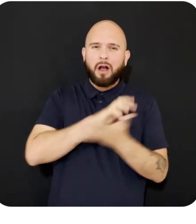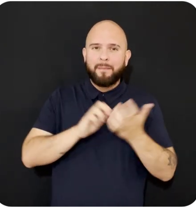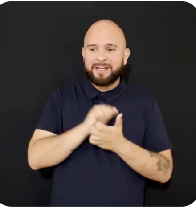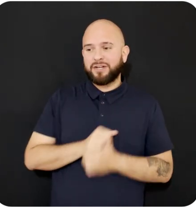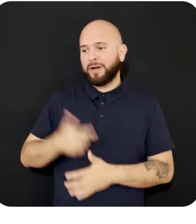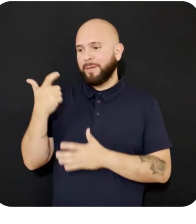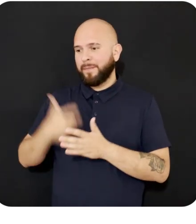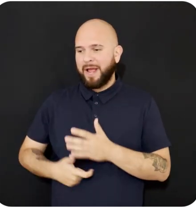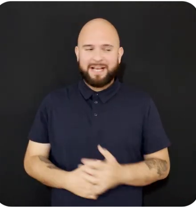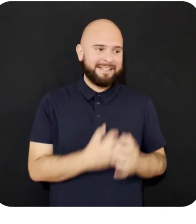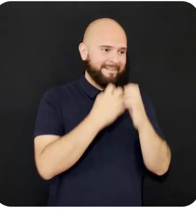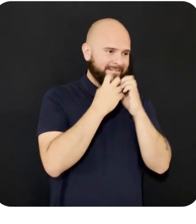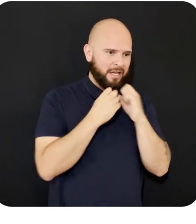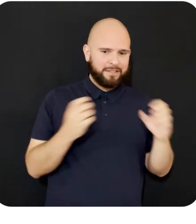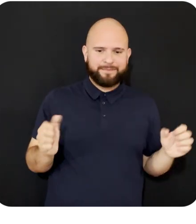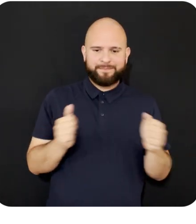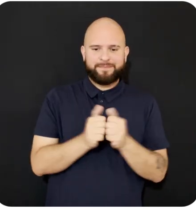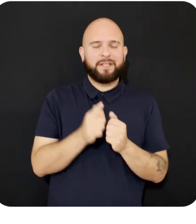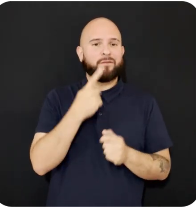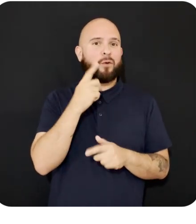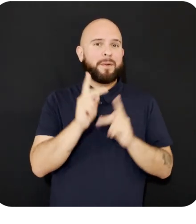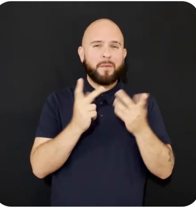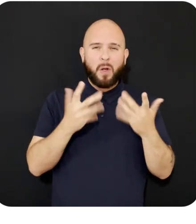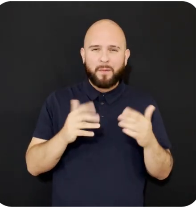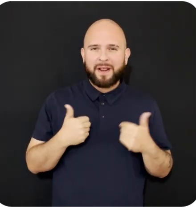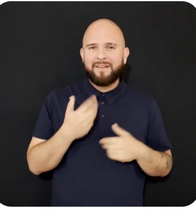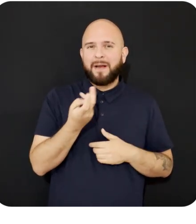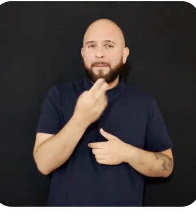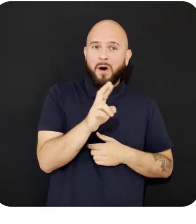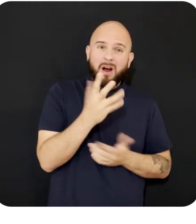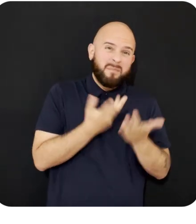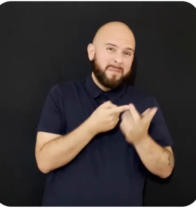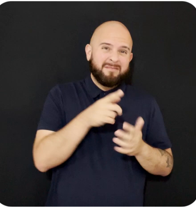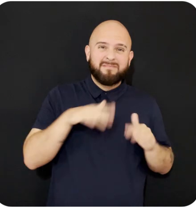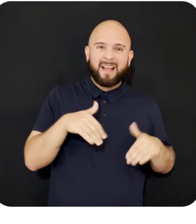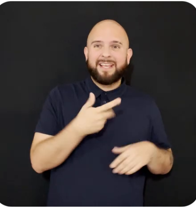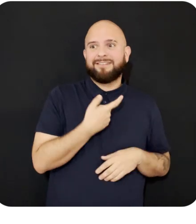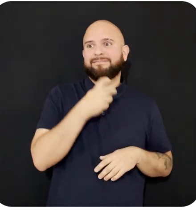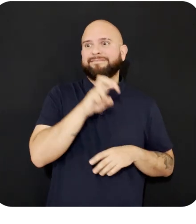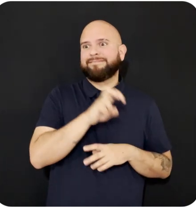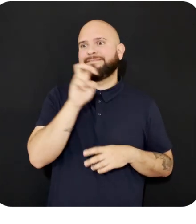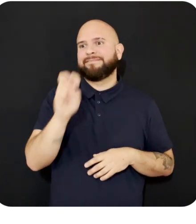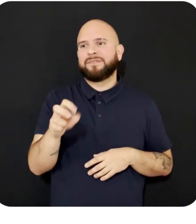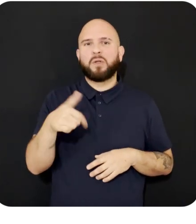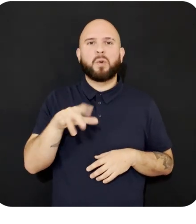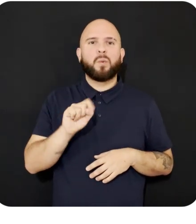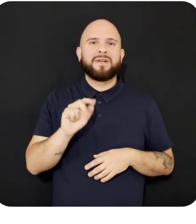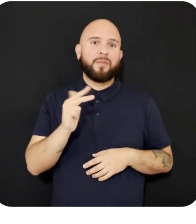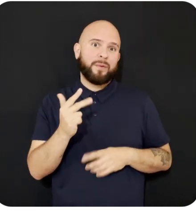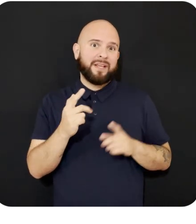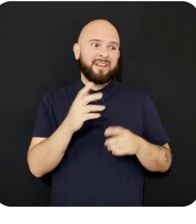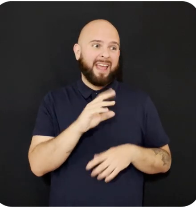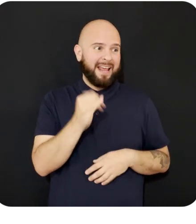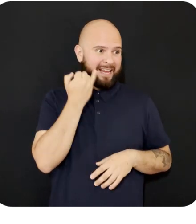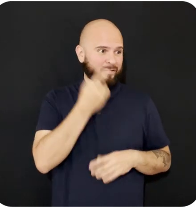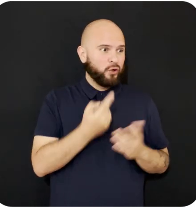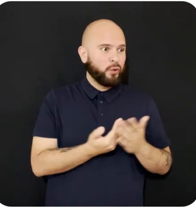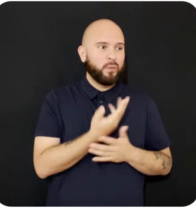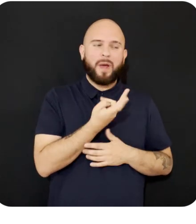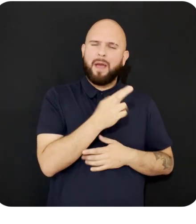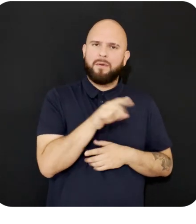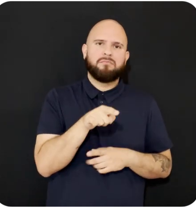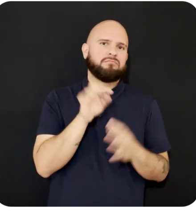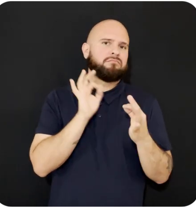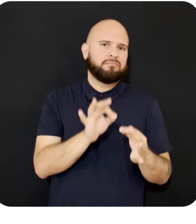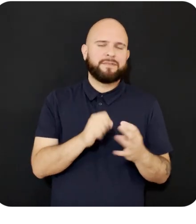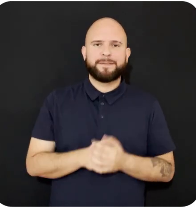and value for both existing MR users who haven't made the jump to Quest 3 yet, and for those new to MR. In the